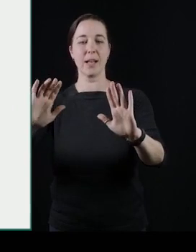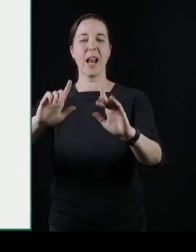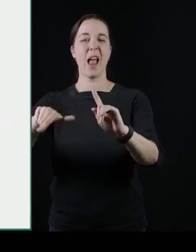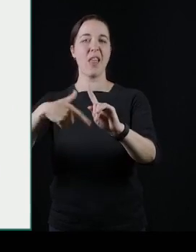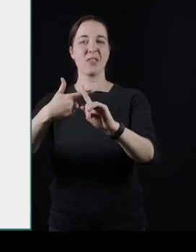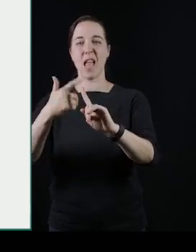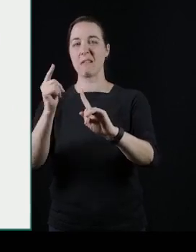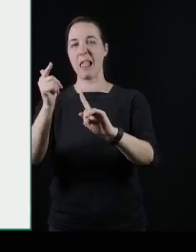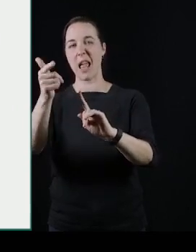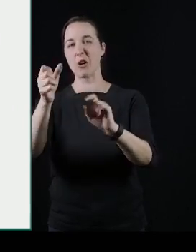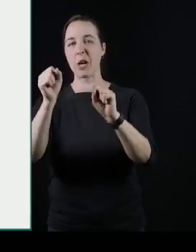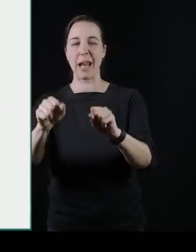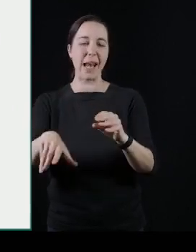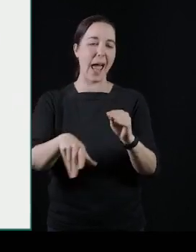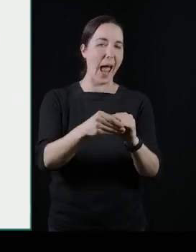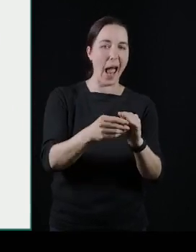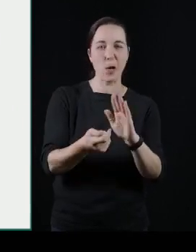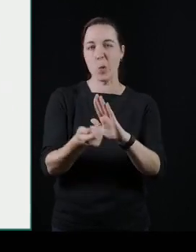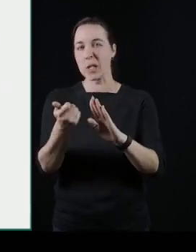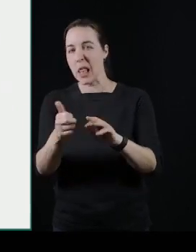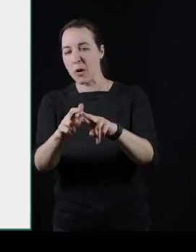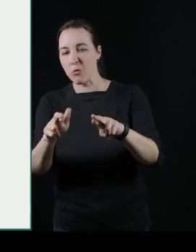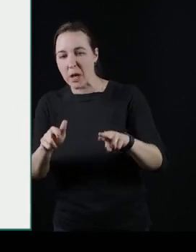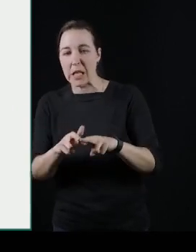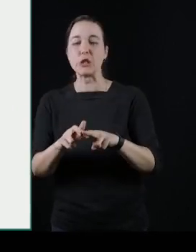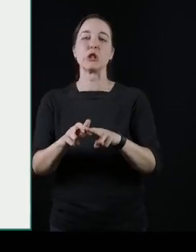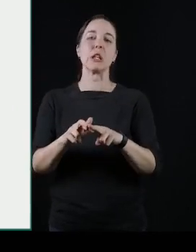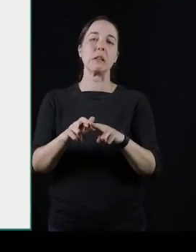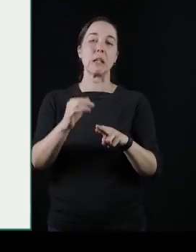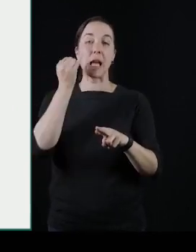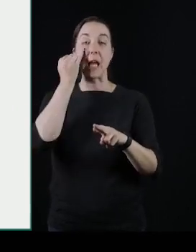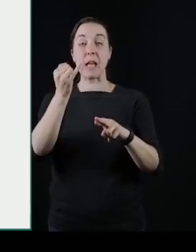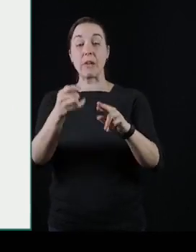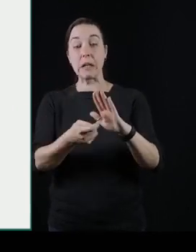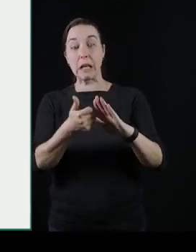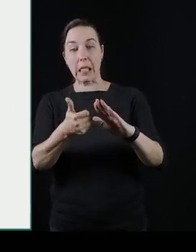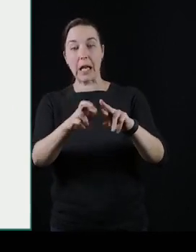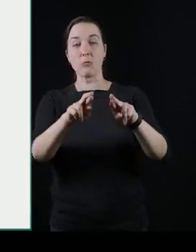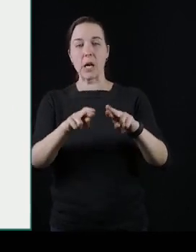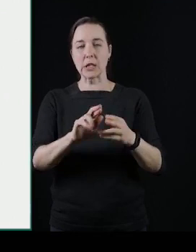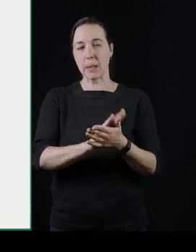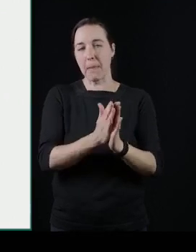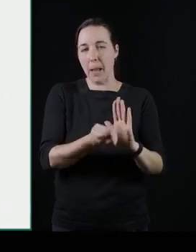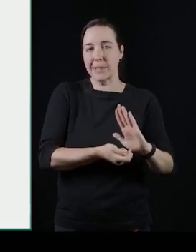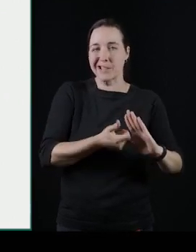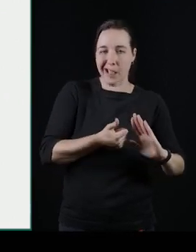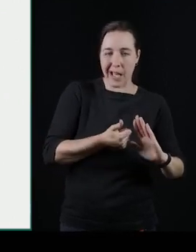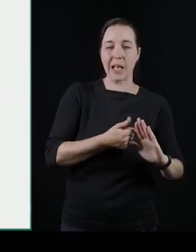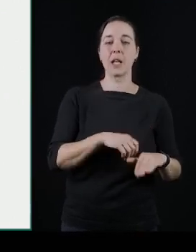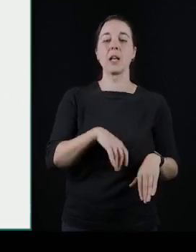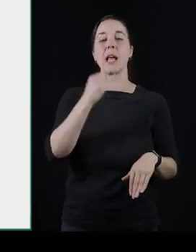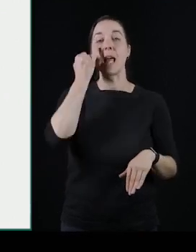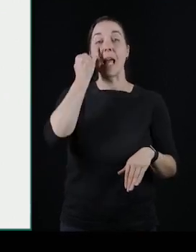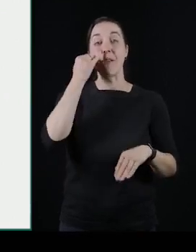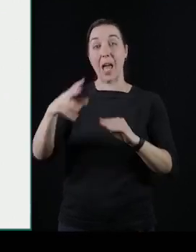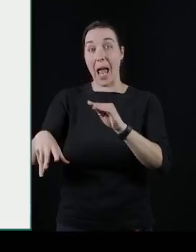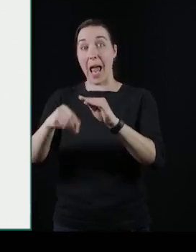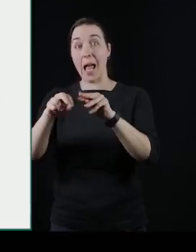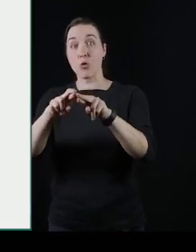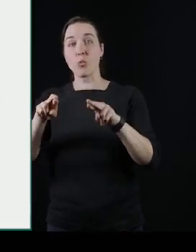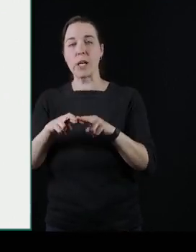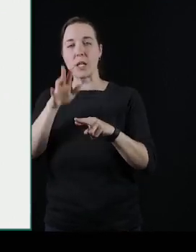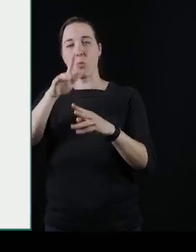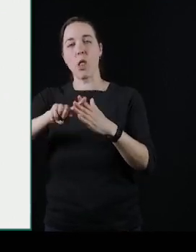right? And at any point in time, we can add or delete regions. If we delete a region, we will go to a deleting region. If we add a region, it will go to the